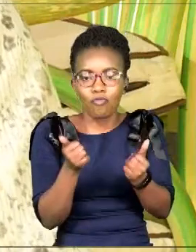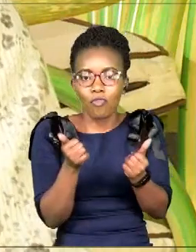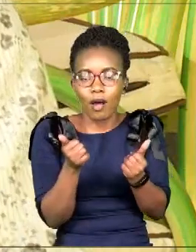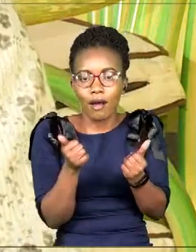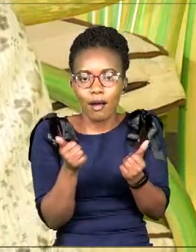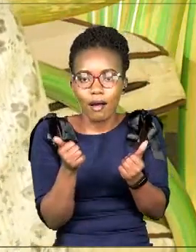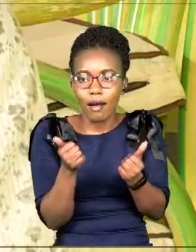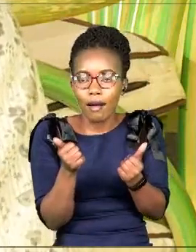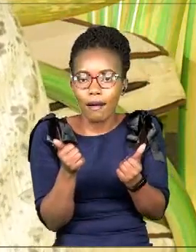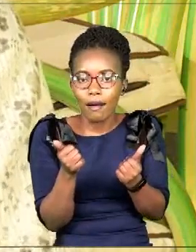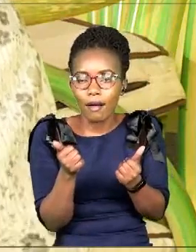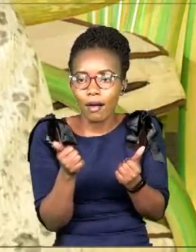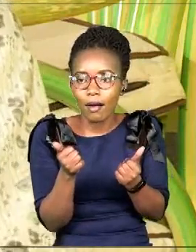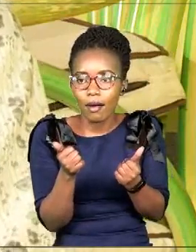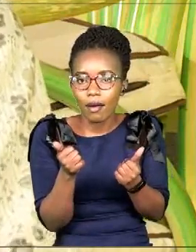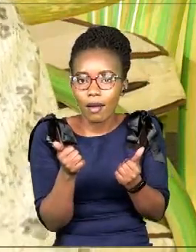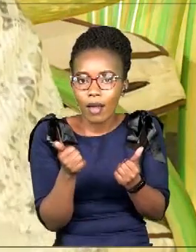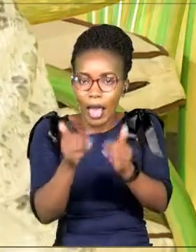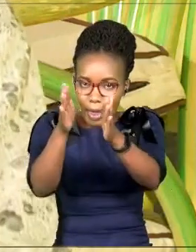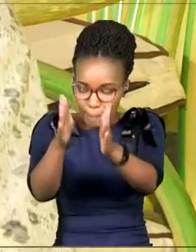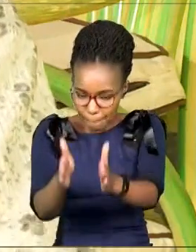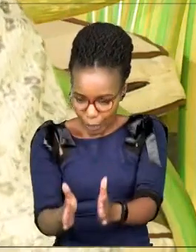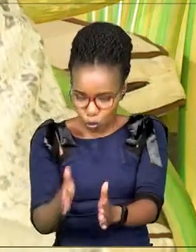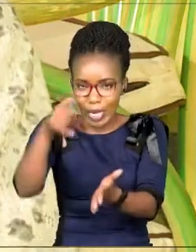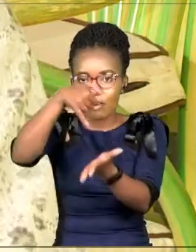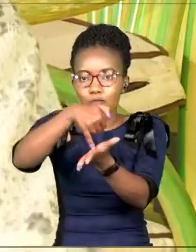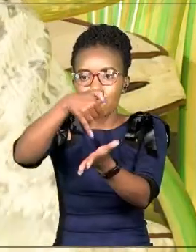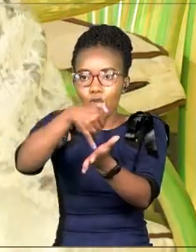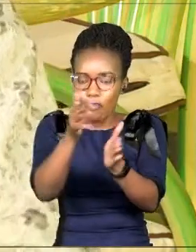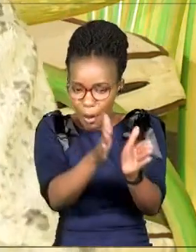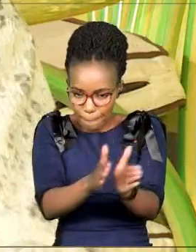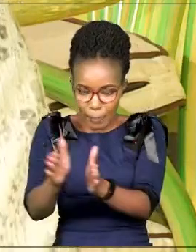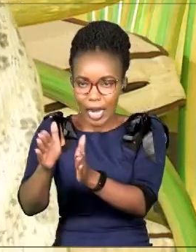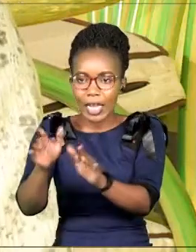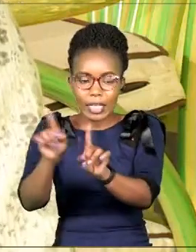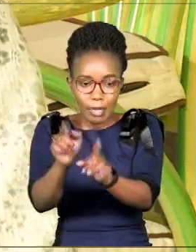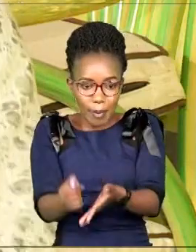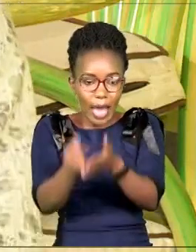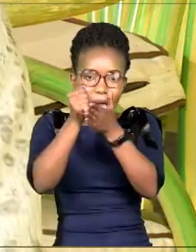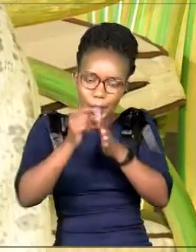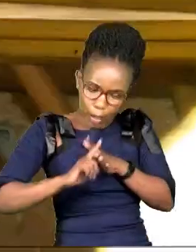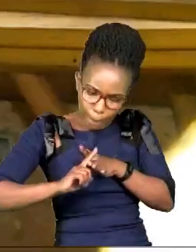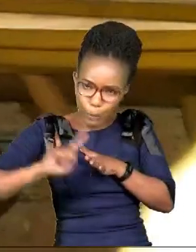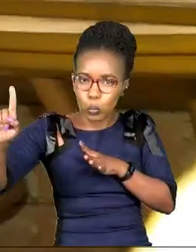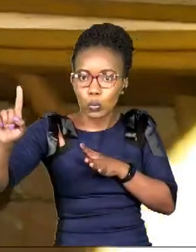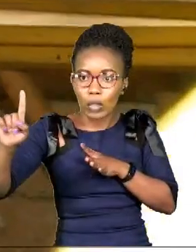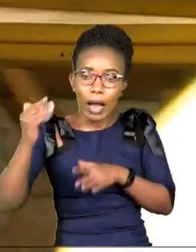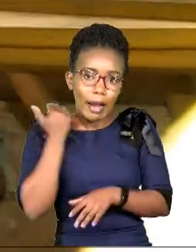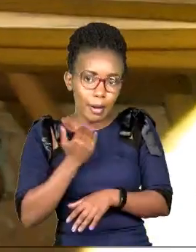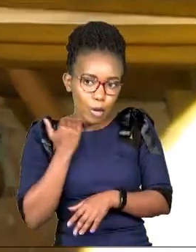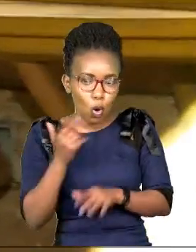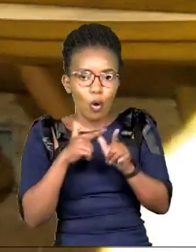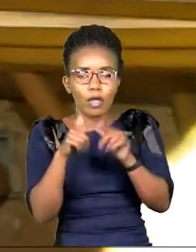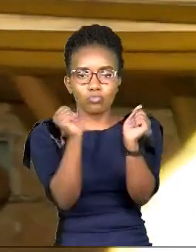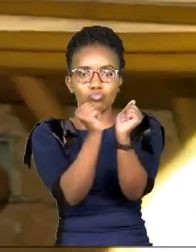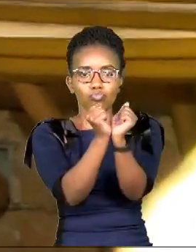And we make sure that any person that was involved in planning and executing the escape is brought to book. When we have dangerous